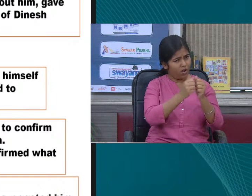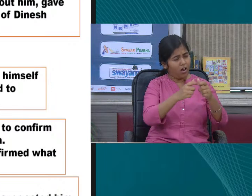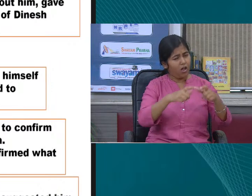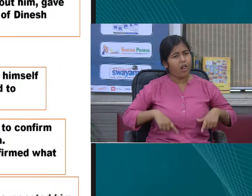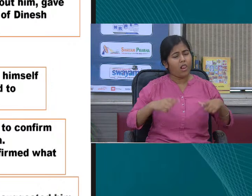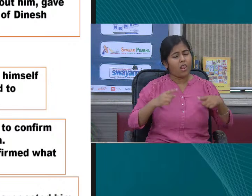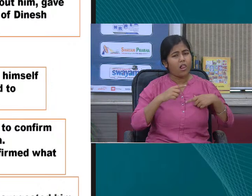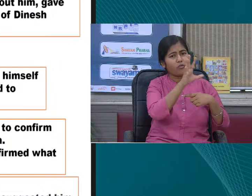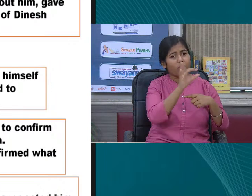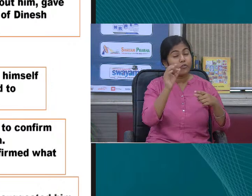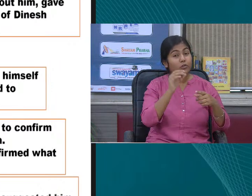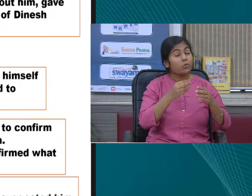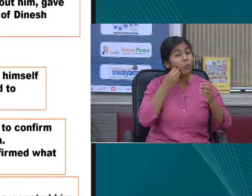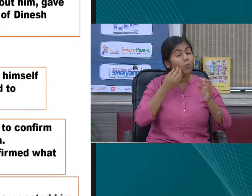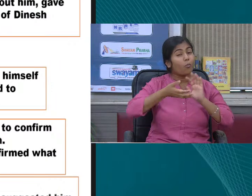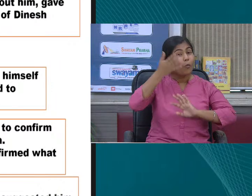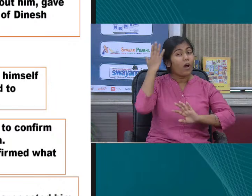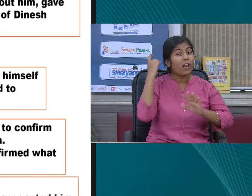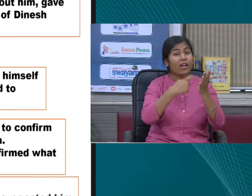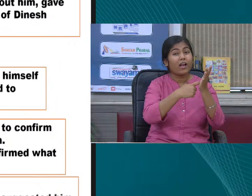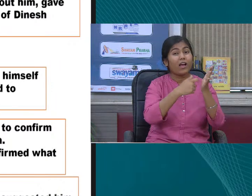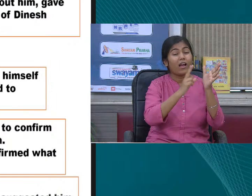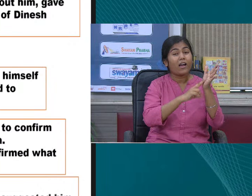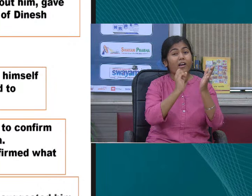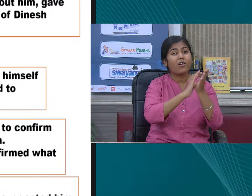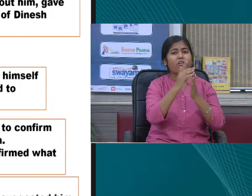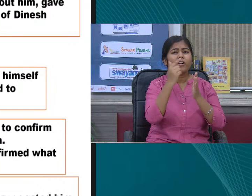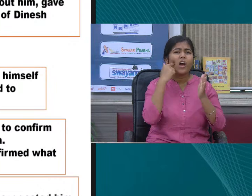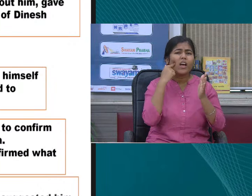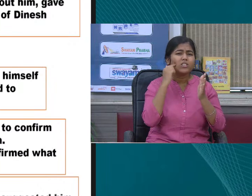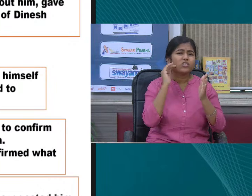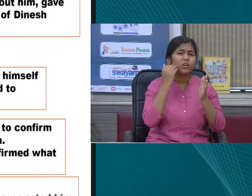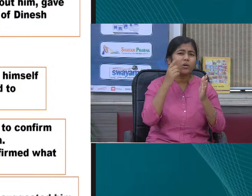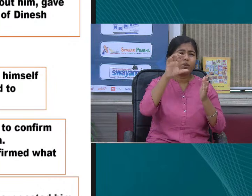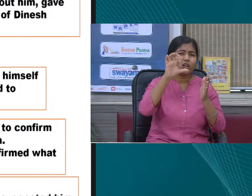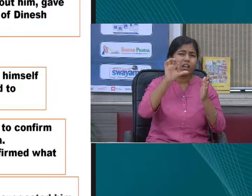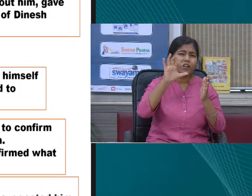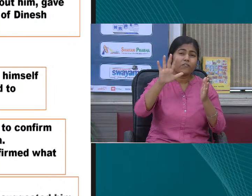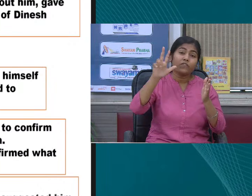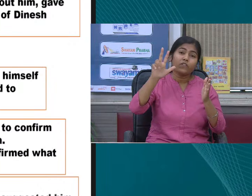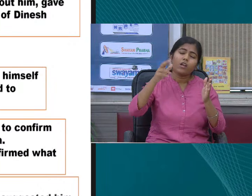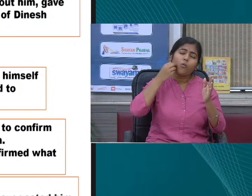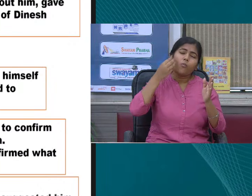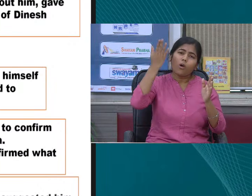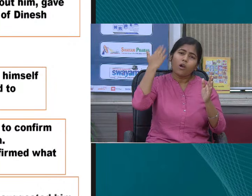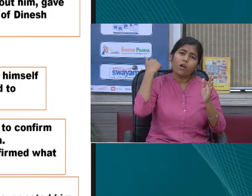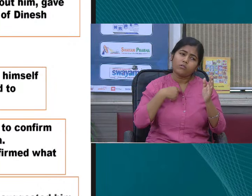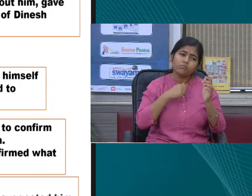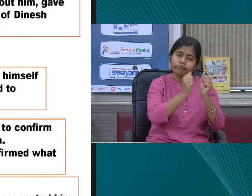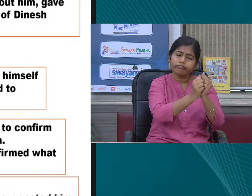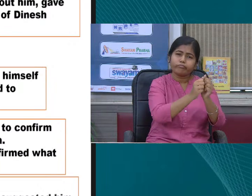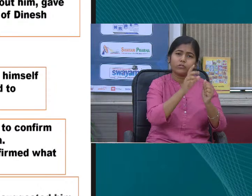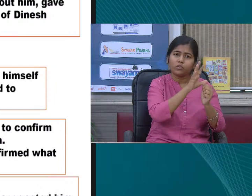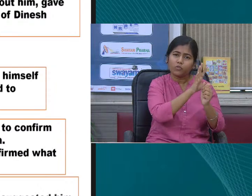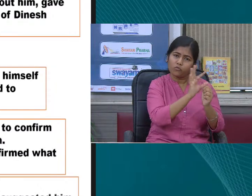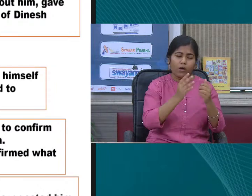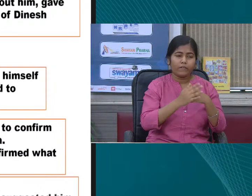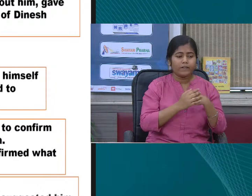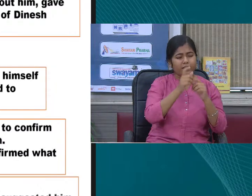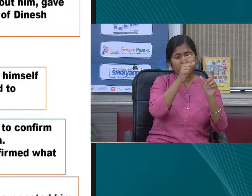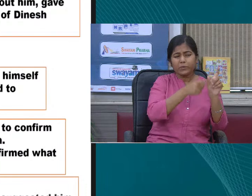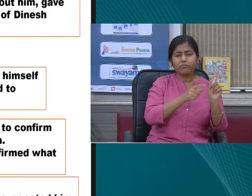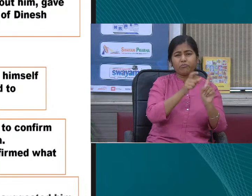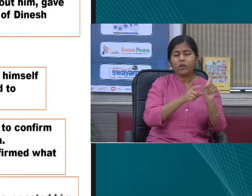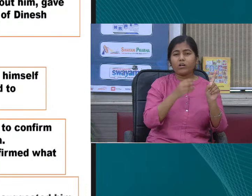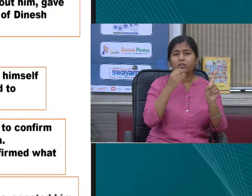when he has visited Ranchi in 1958. Now, Bepin was a very loner person. He doesn't